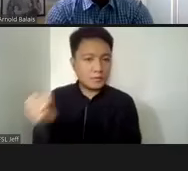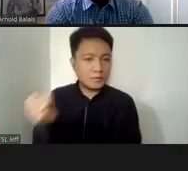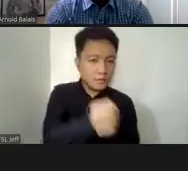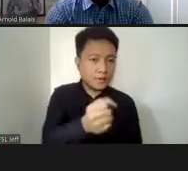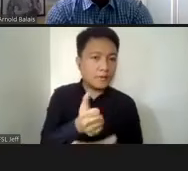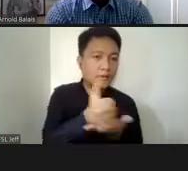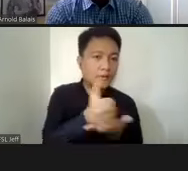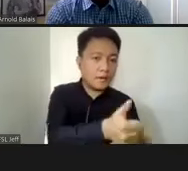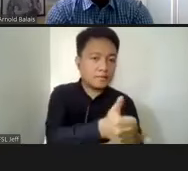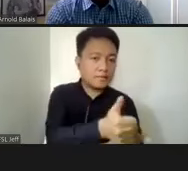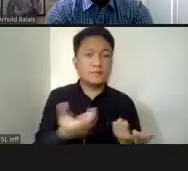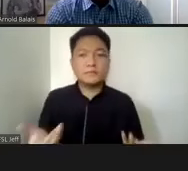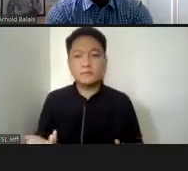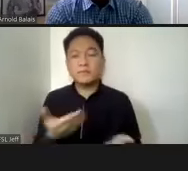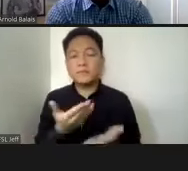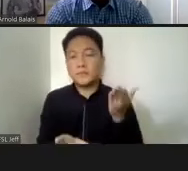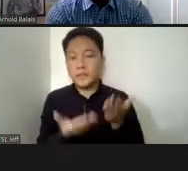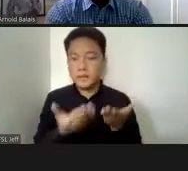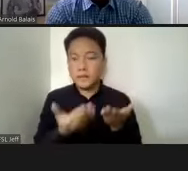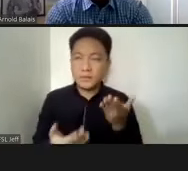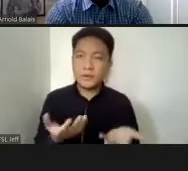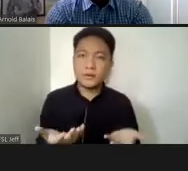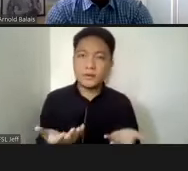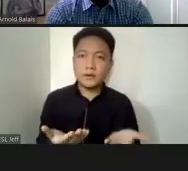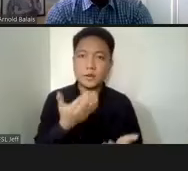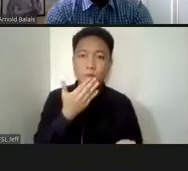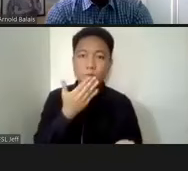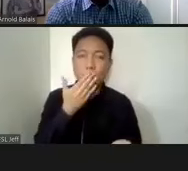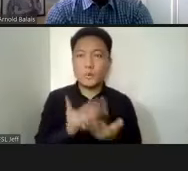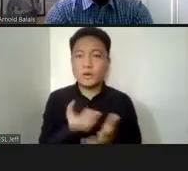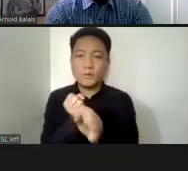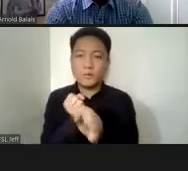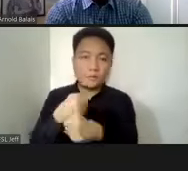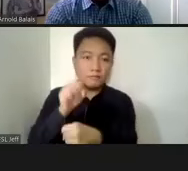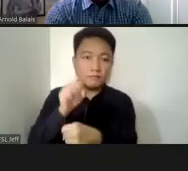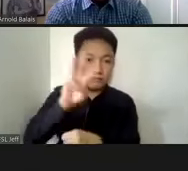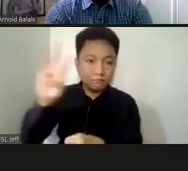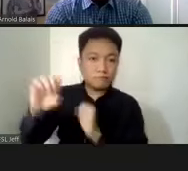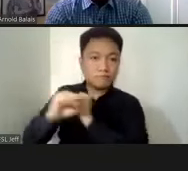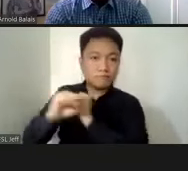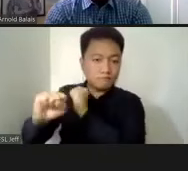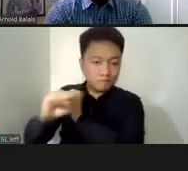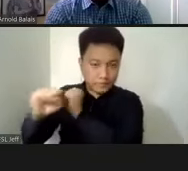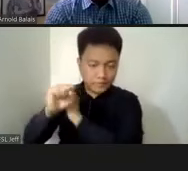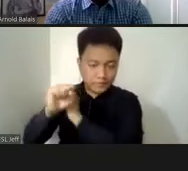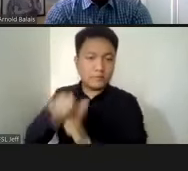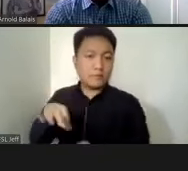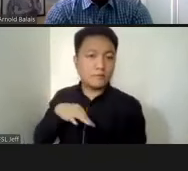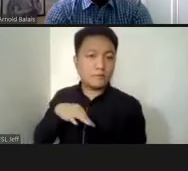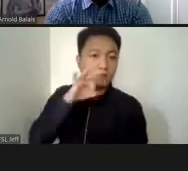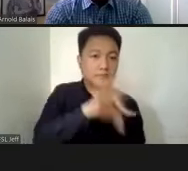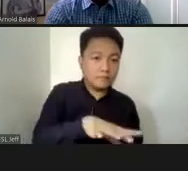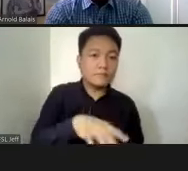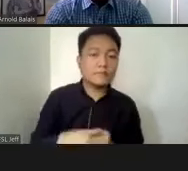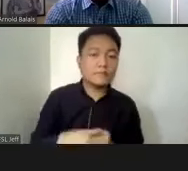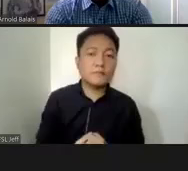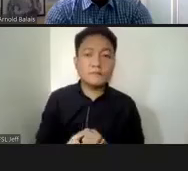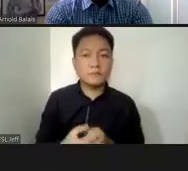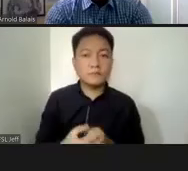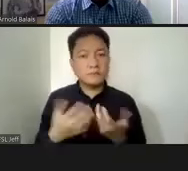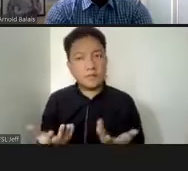matters or, you know, or an accountant maybe, because remember that behind sports is not just the athletes, but also